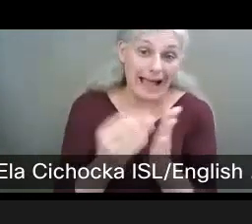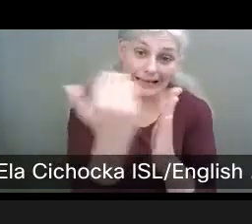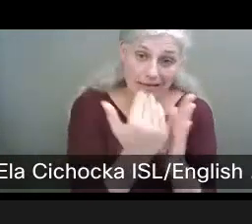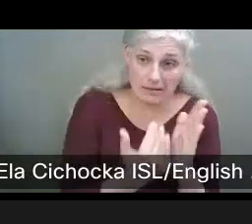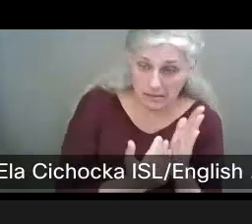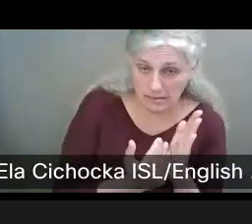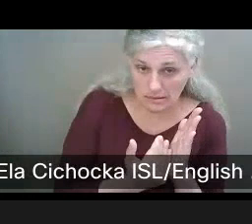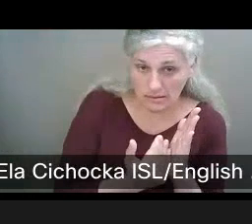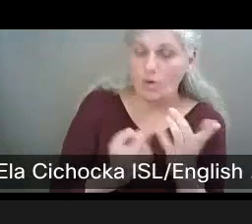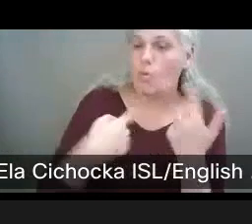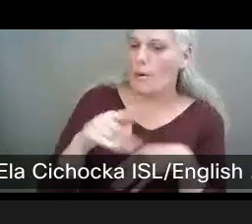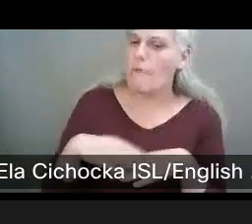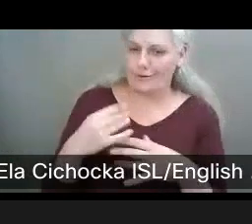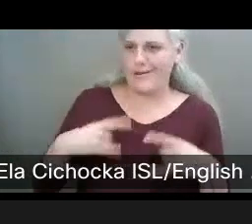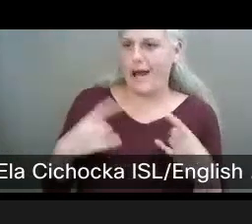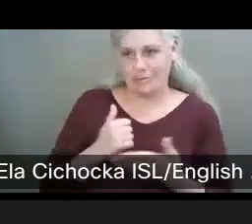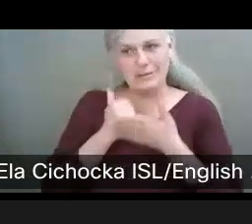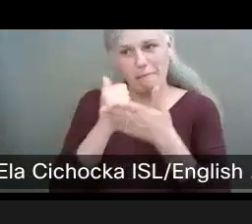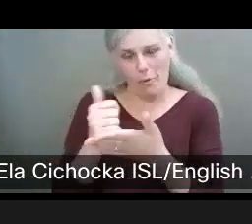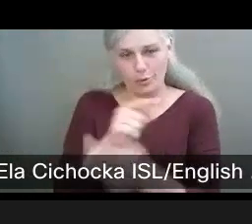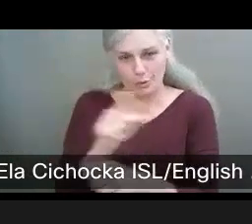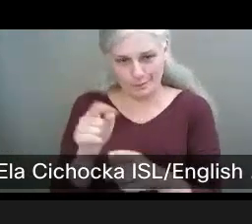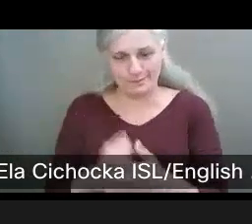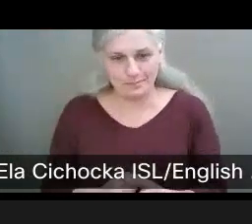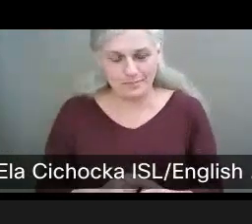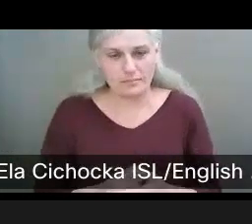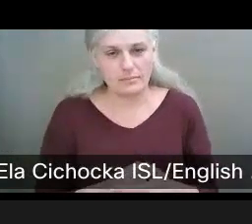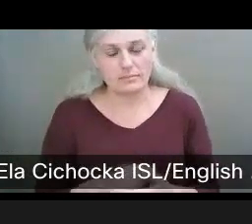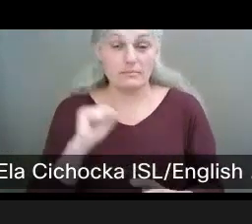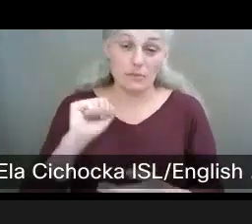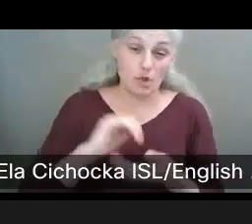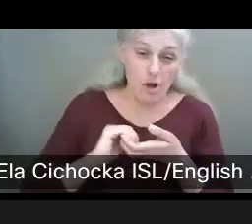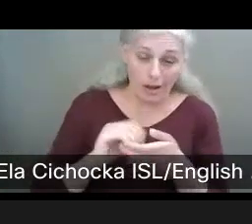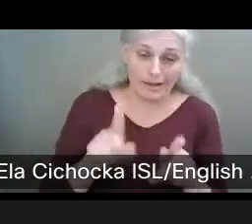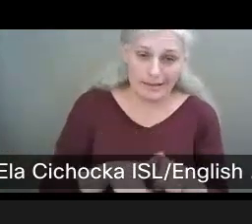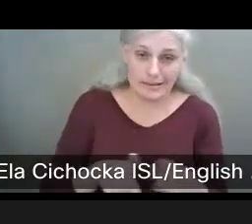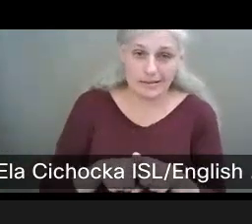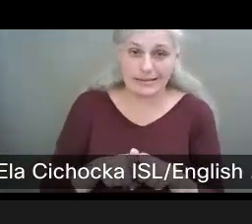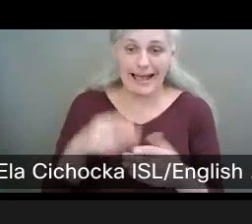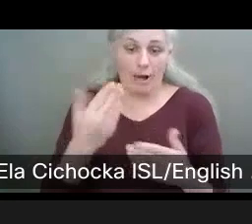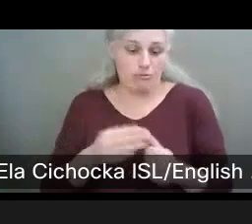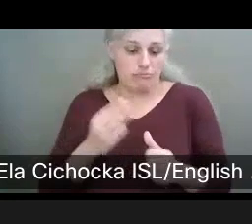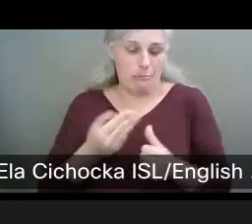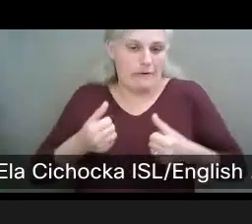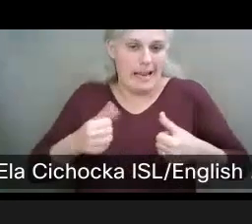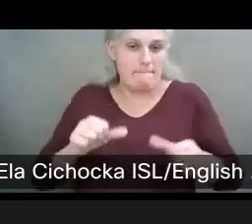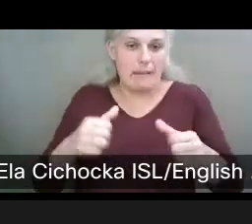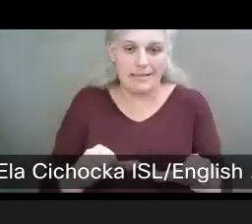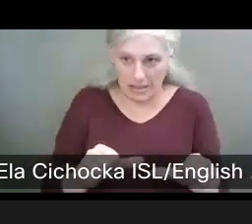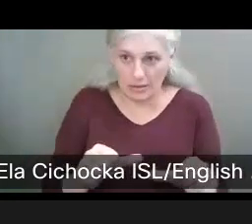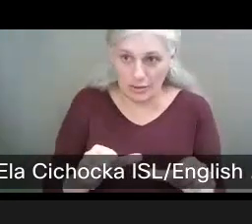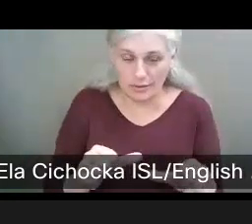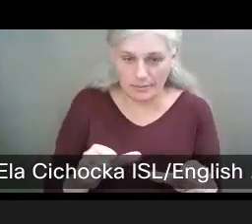guidance, we're more than happy to support you and your colleagues in preparing for